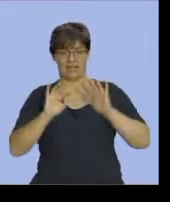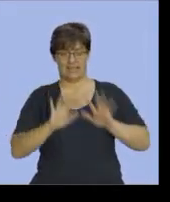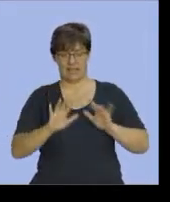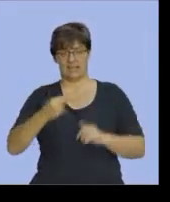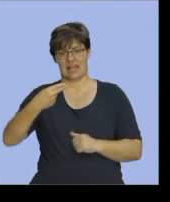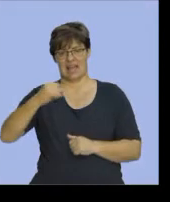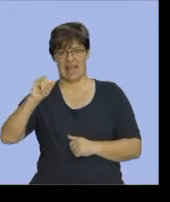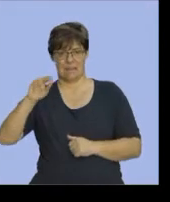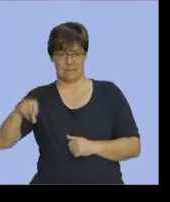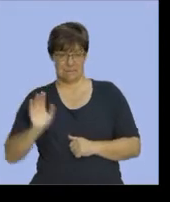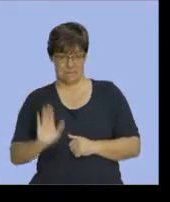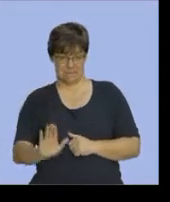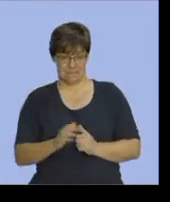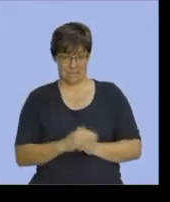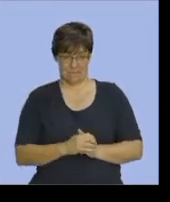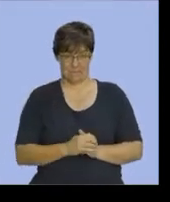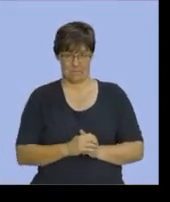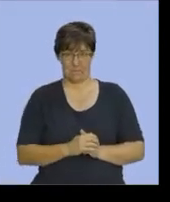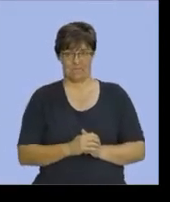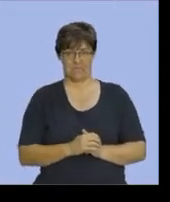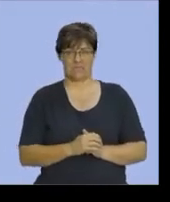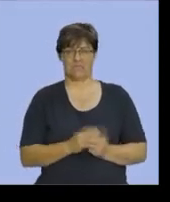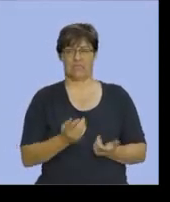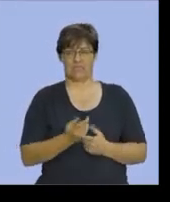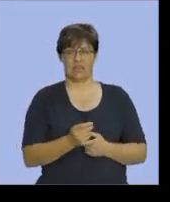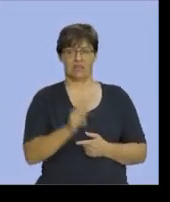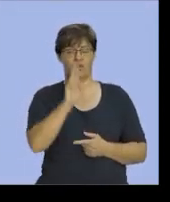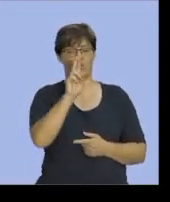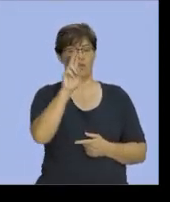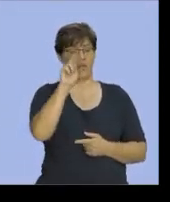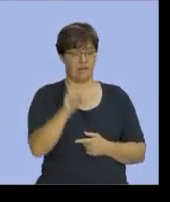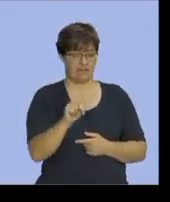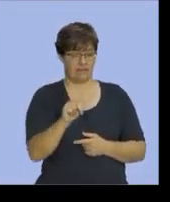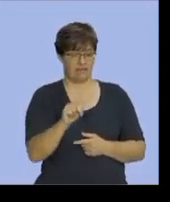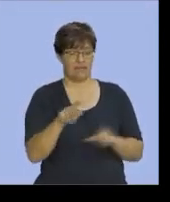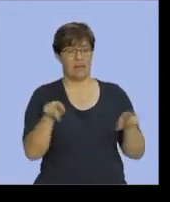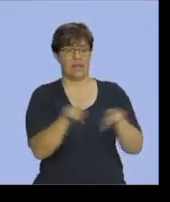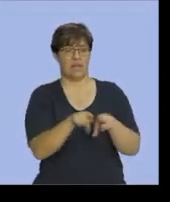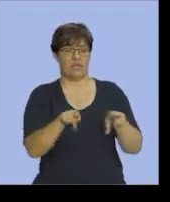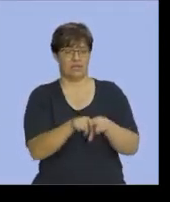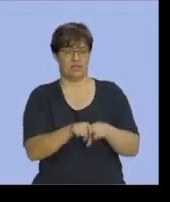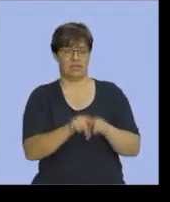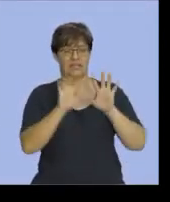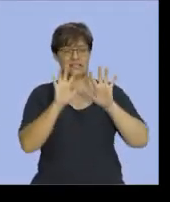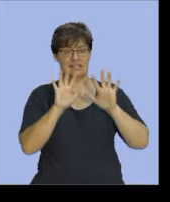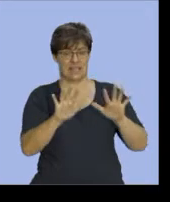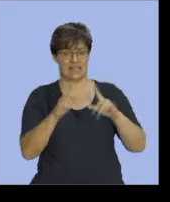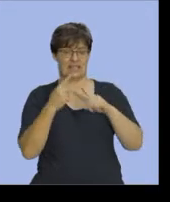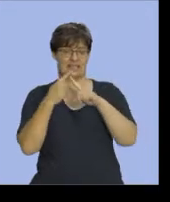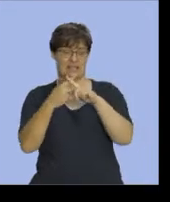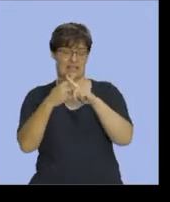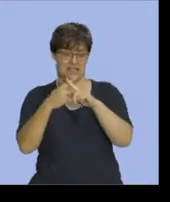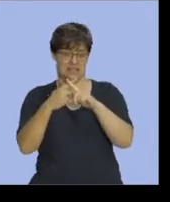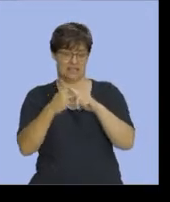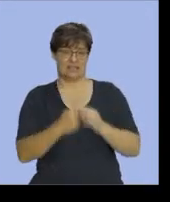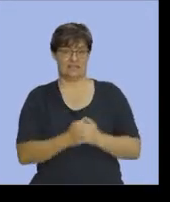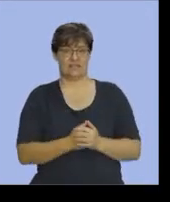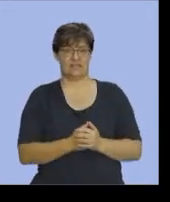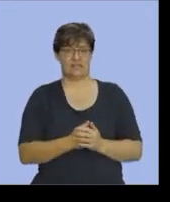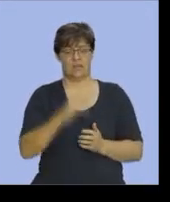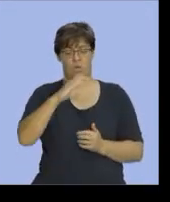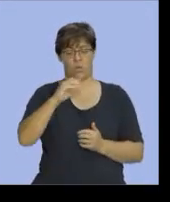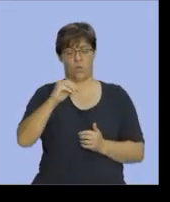which is the hypotenuse side. And then UN will therefore be equals to 10 multiplied